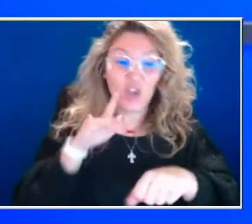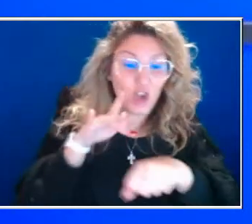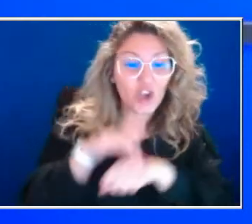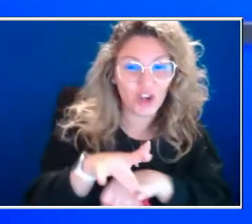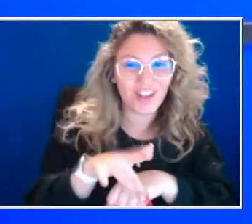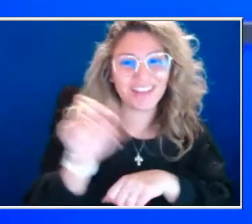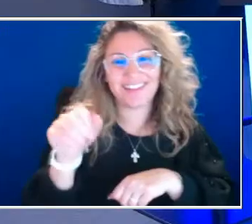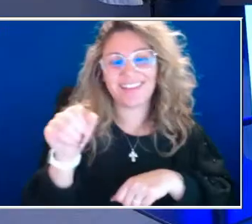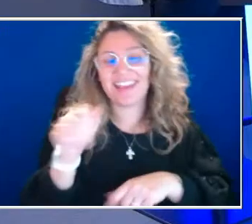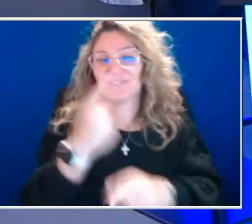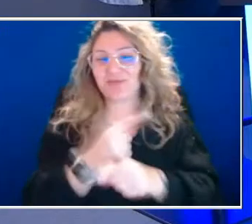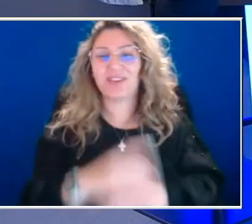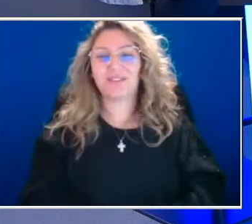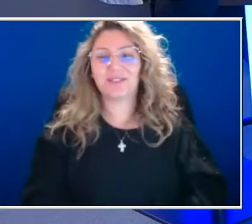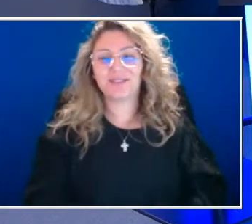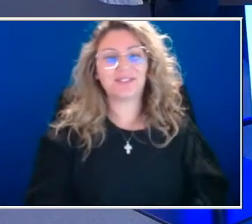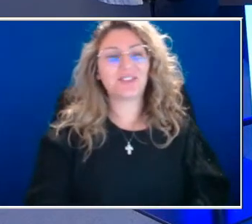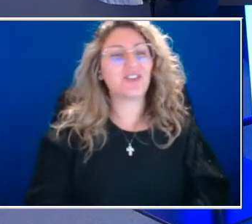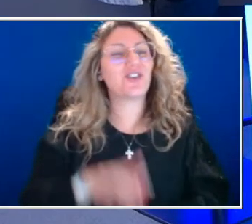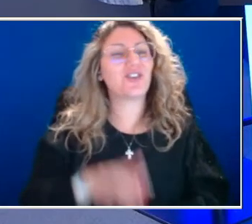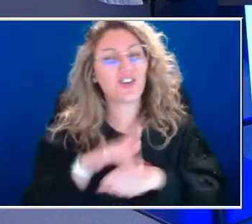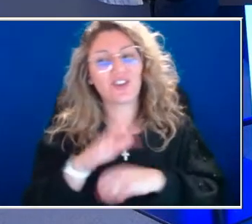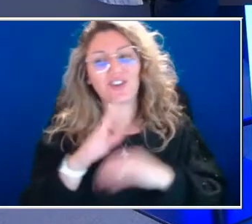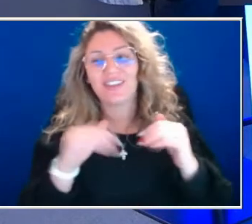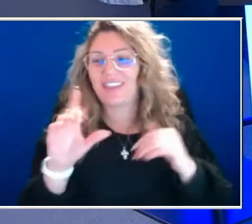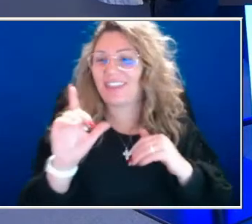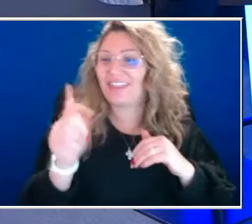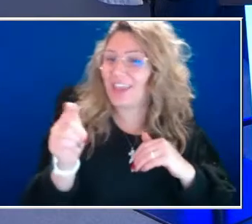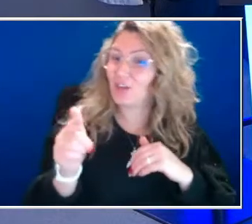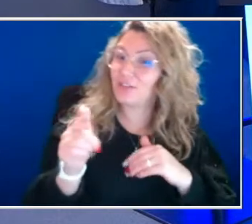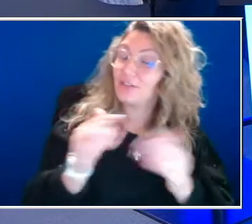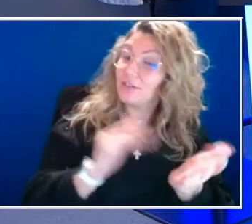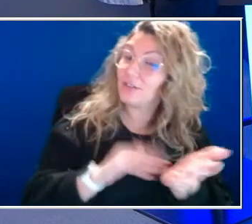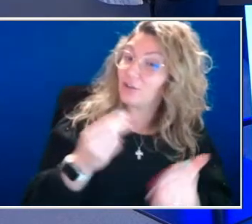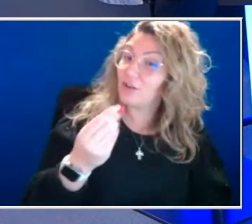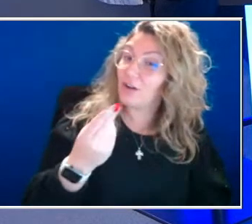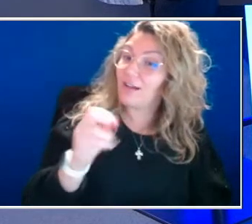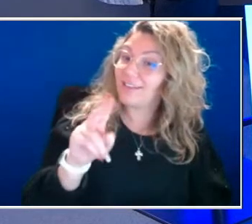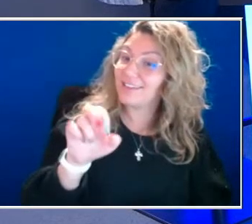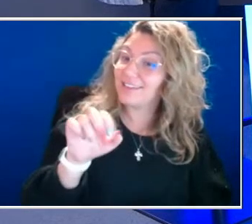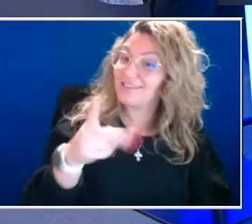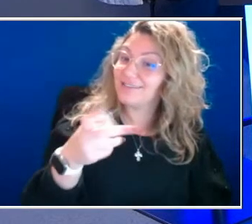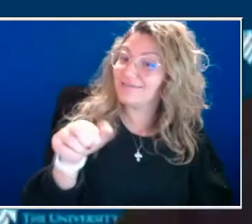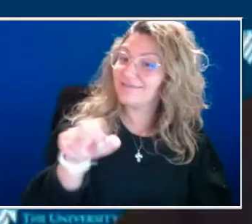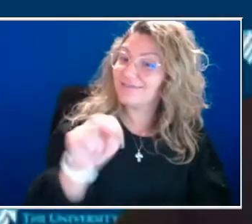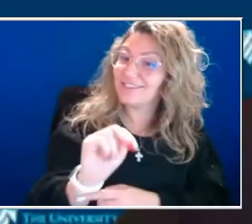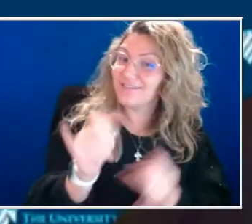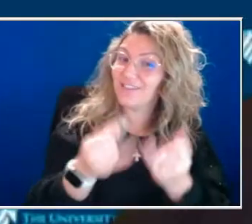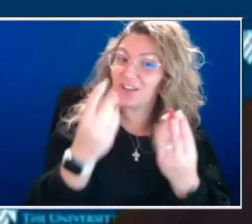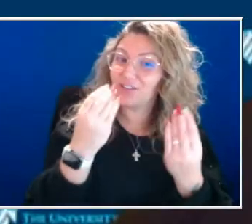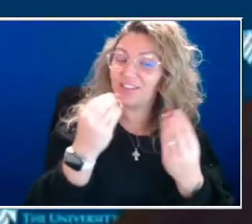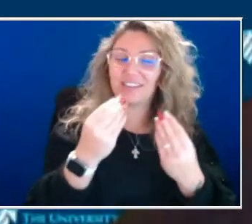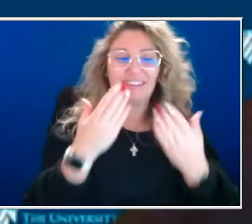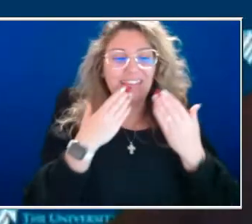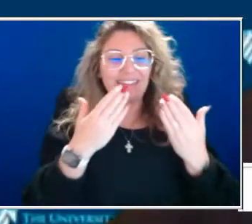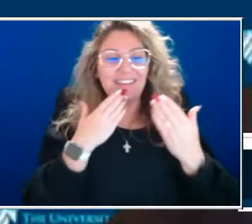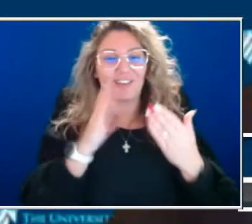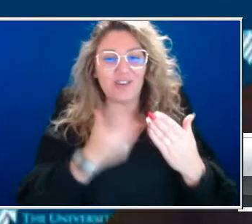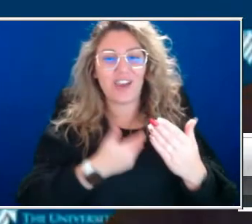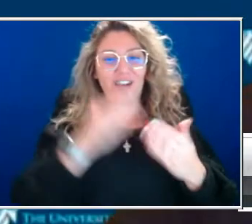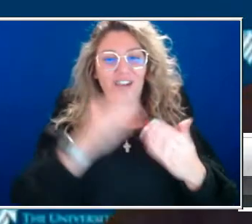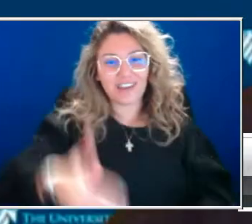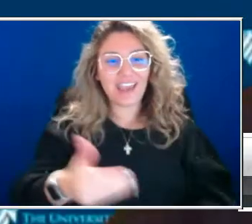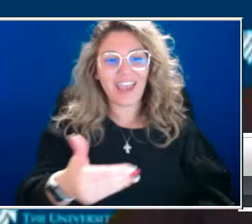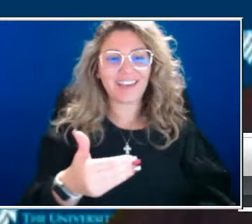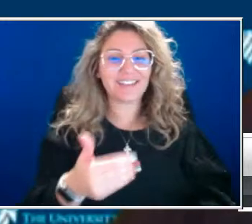early. Earlier than later. Dr. Hawkinson, final thoughts from you today. Yeah, I just want to say thank you to our guests, helping